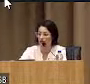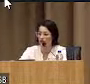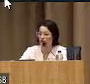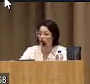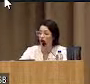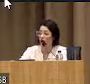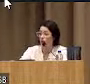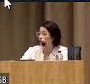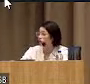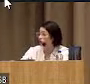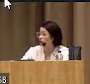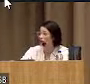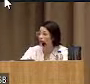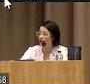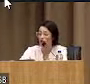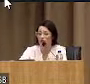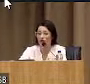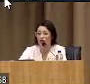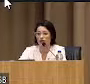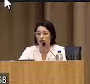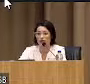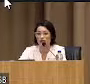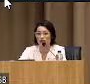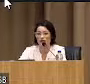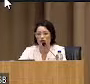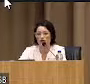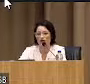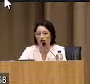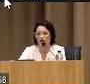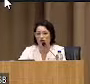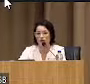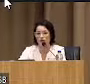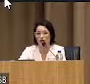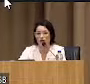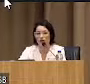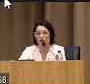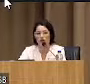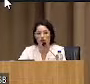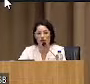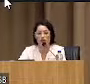things related to swallowing, immunologist,